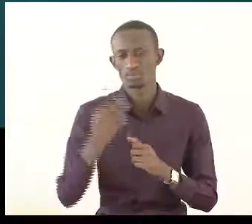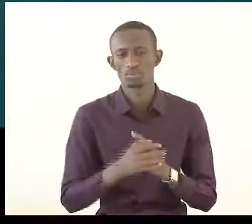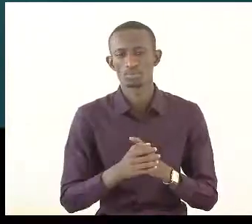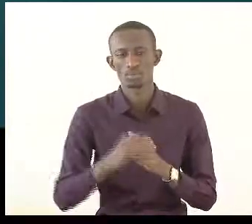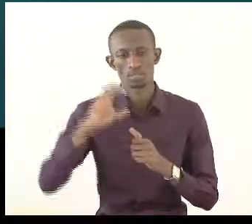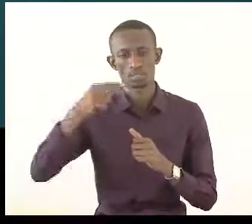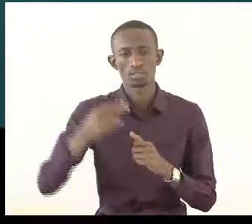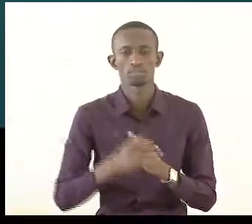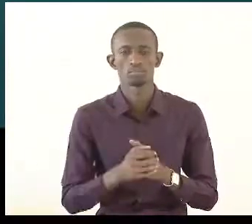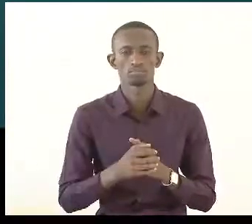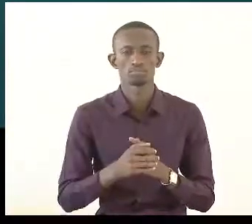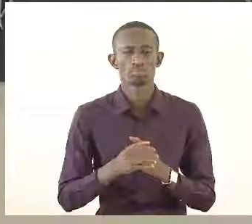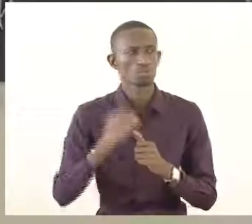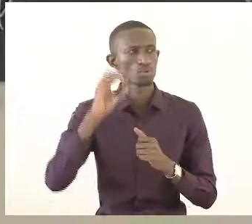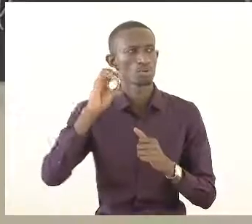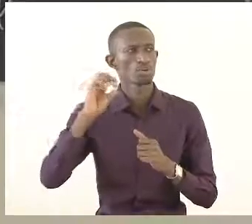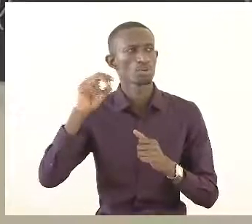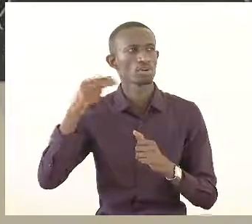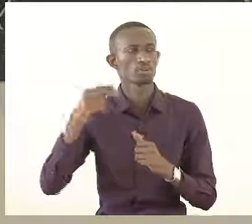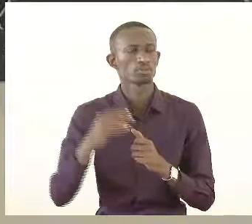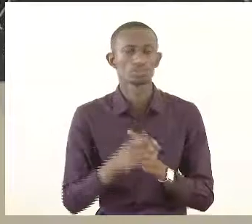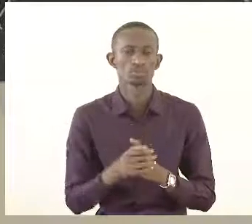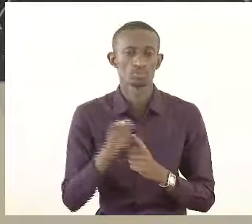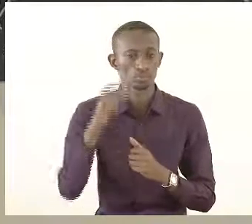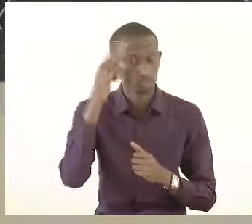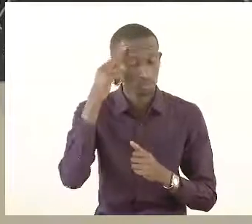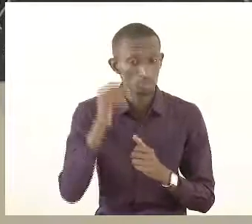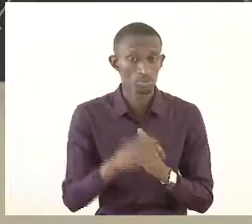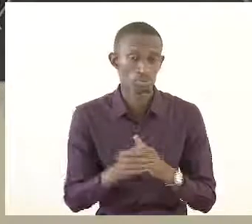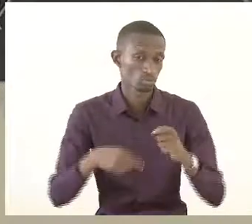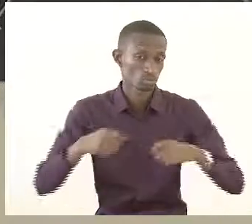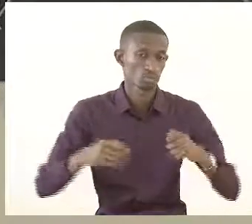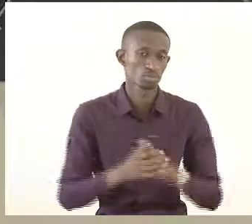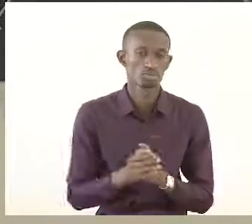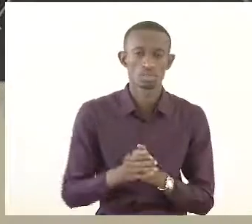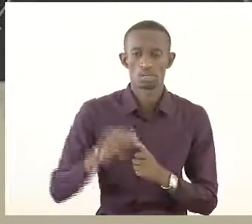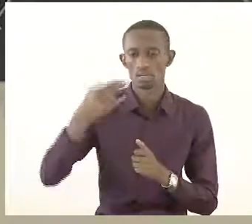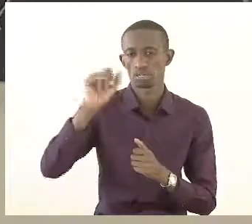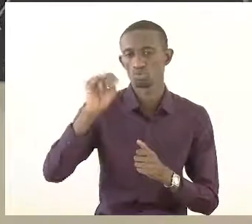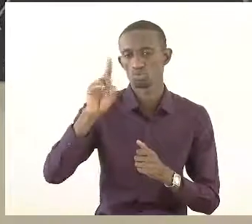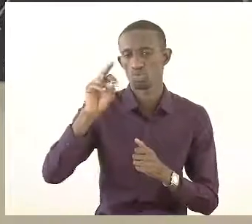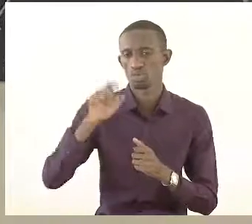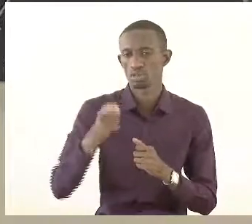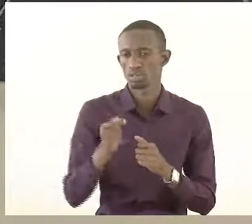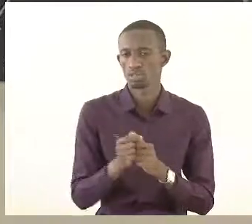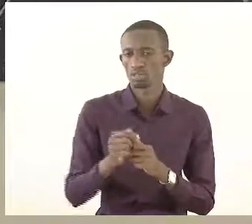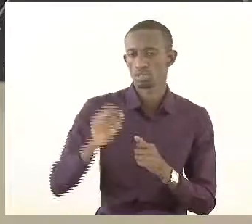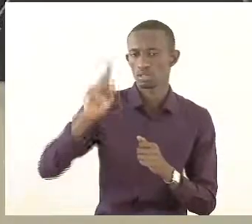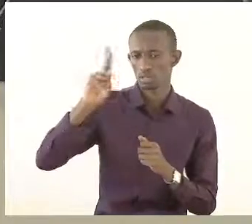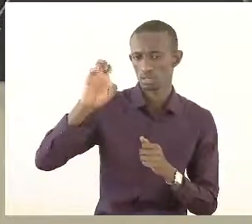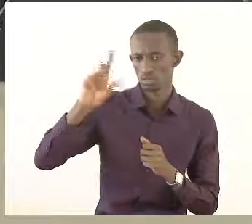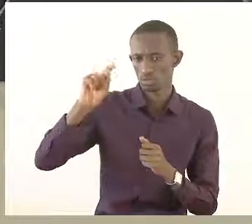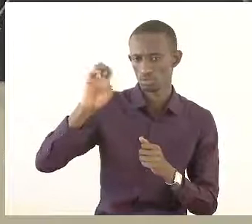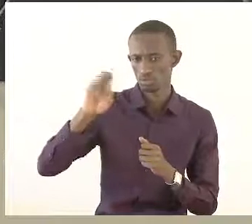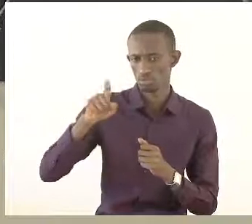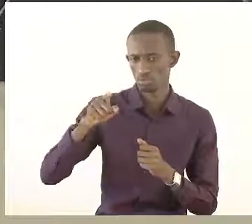the reaction of aldehydes or ketones with hydrogen cyanide? Well, remember that reaction. And you